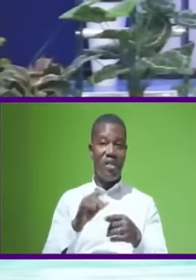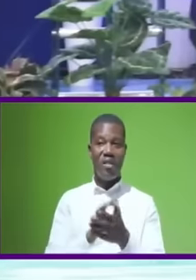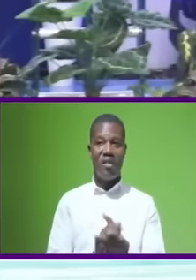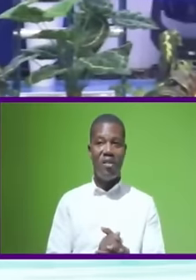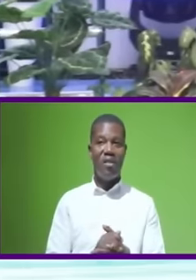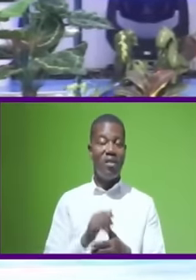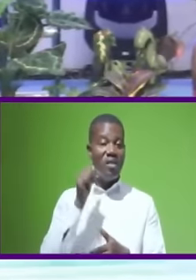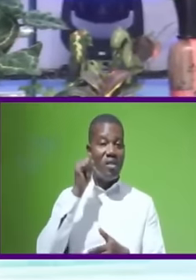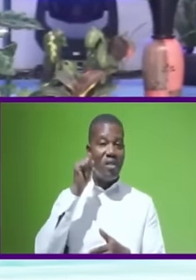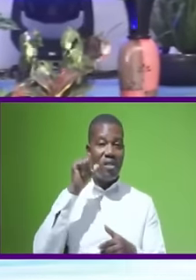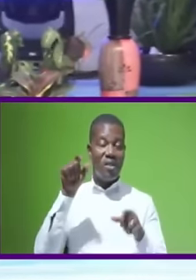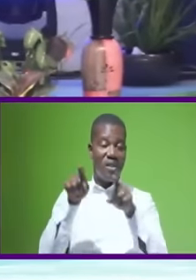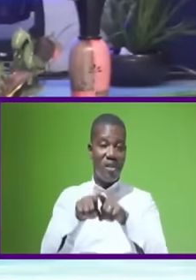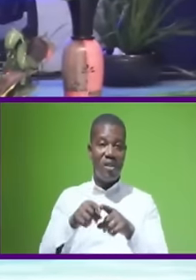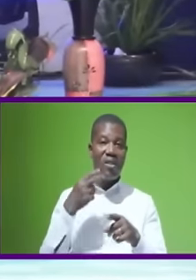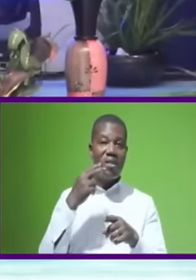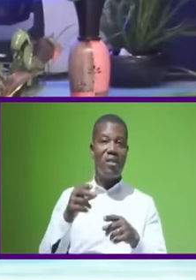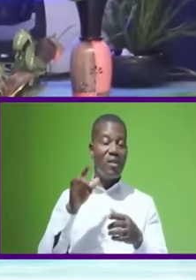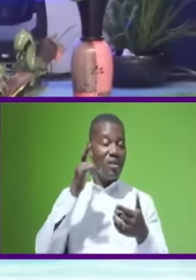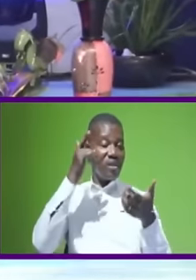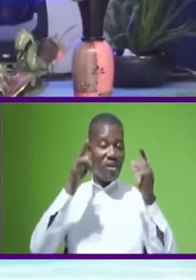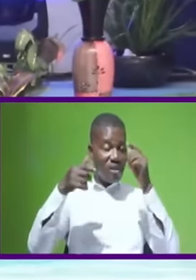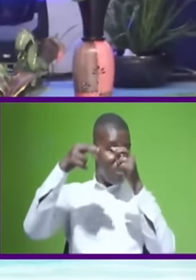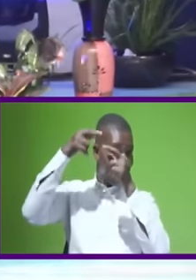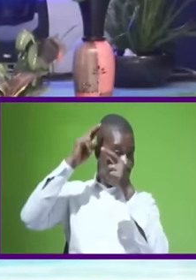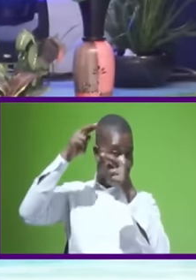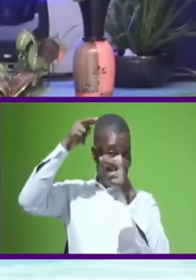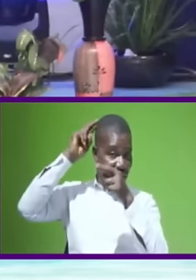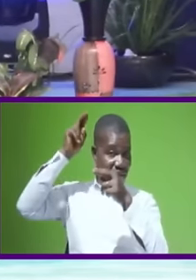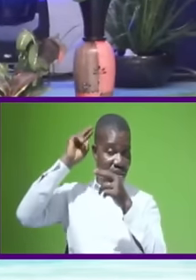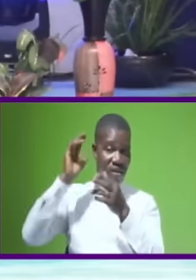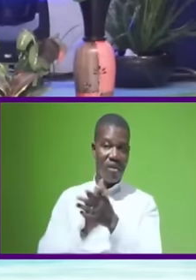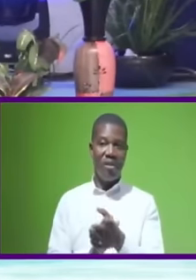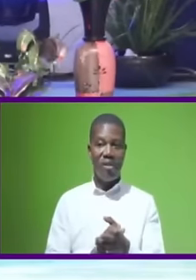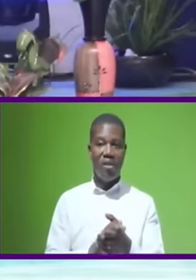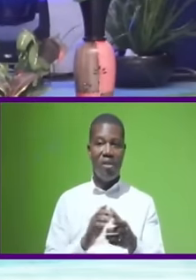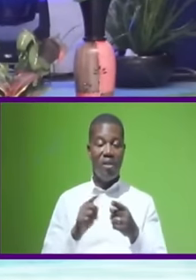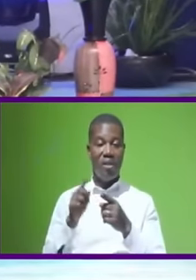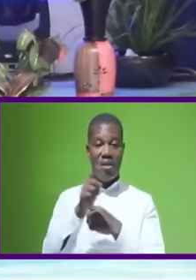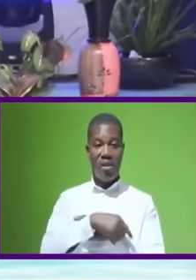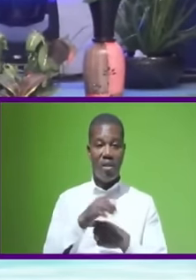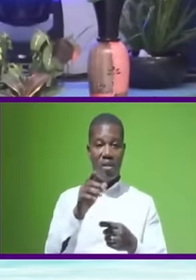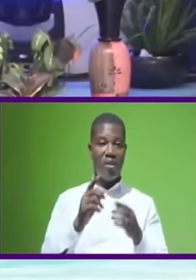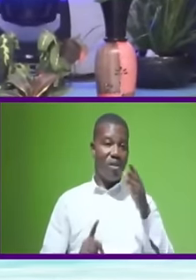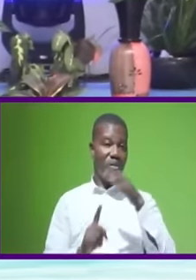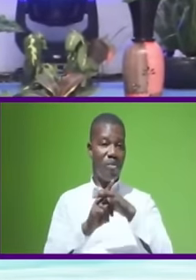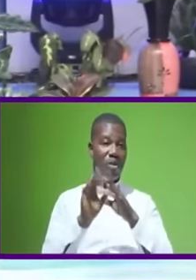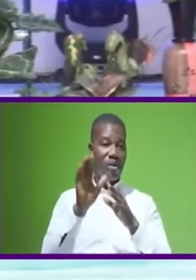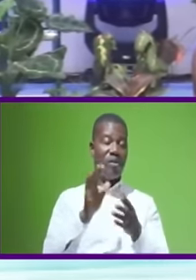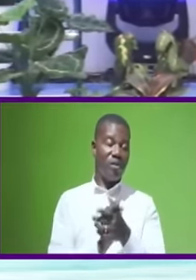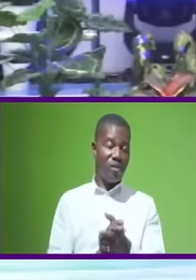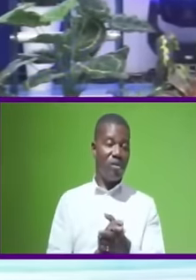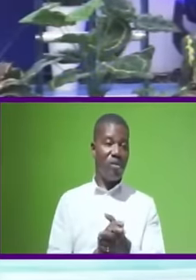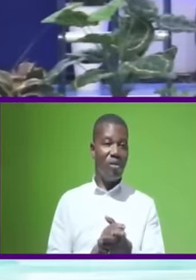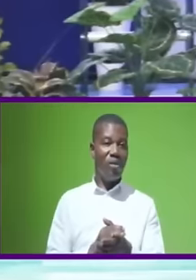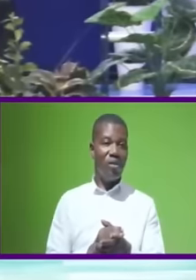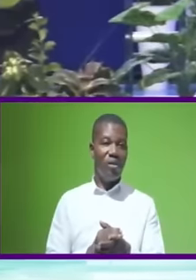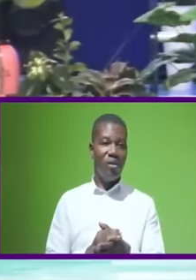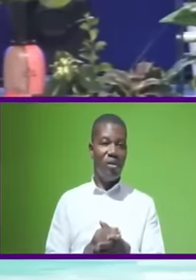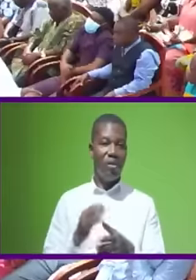ye nitri hun o share na san nitri hun abawo su tri hun a talent by impact